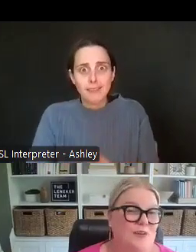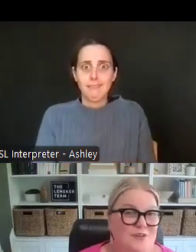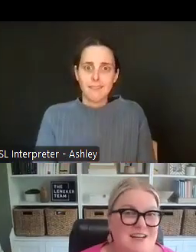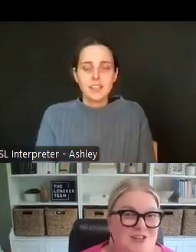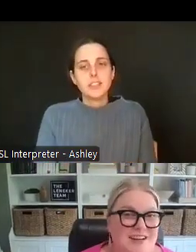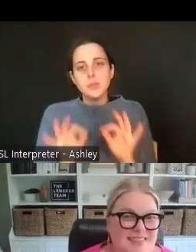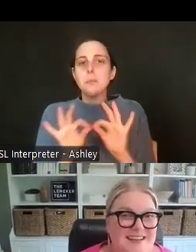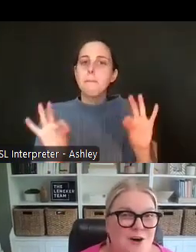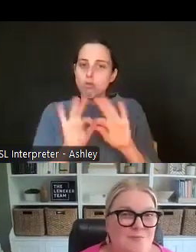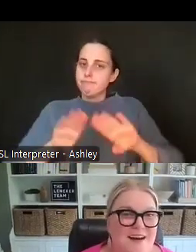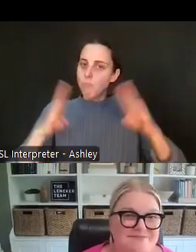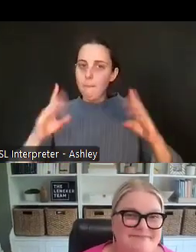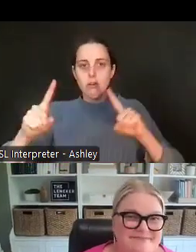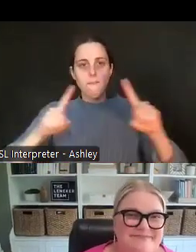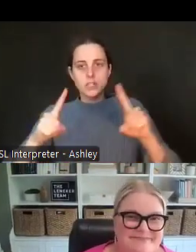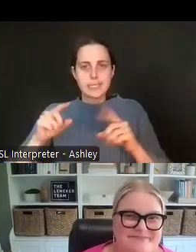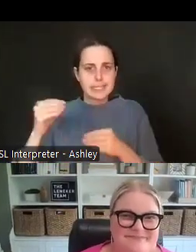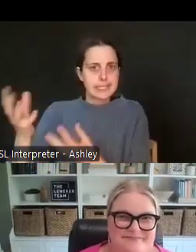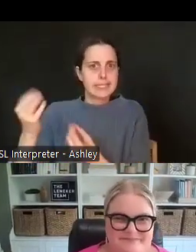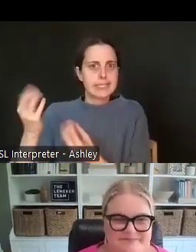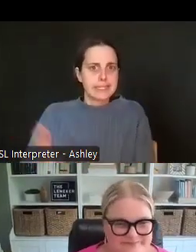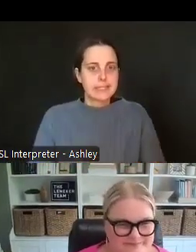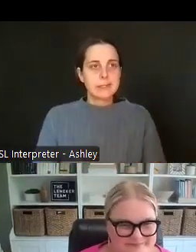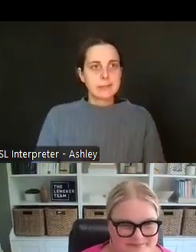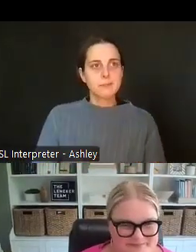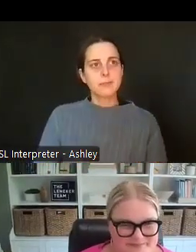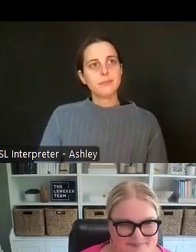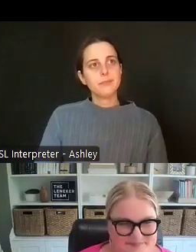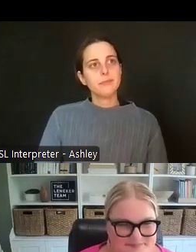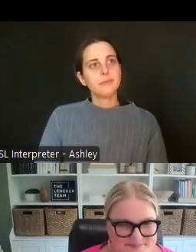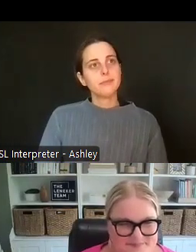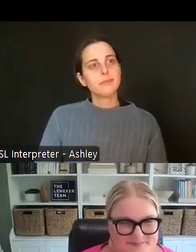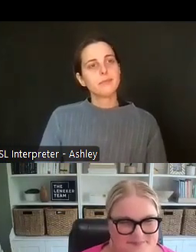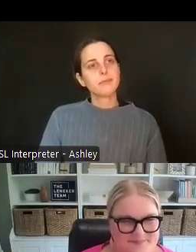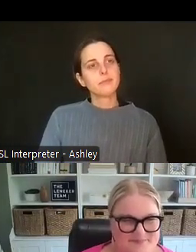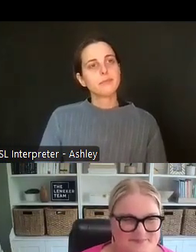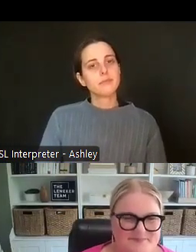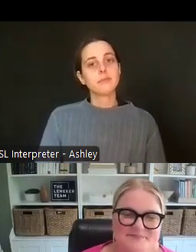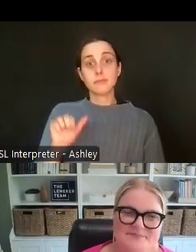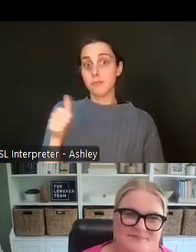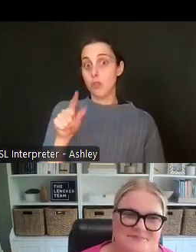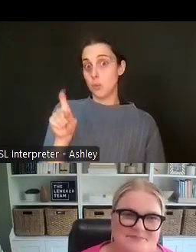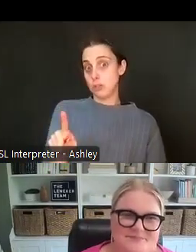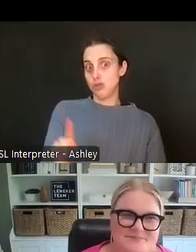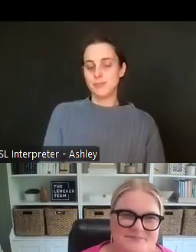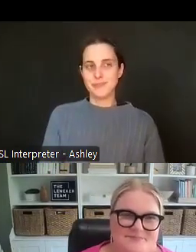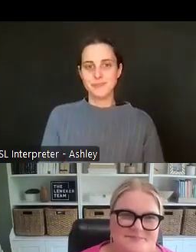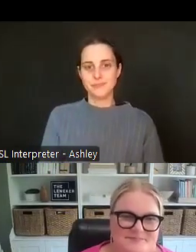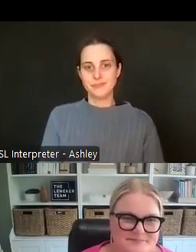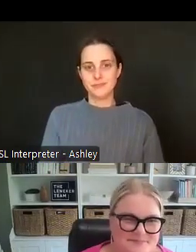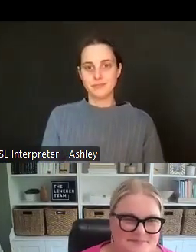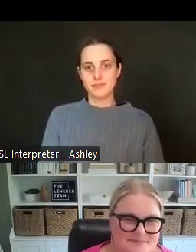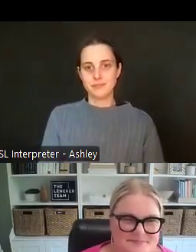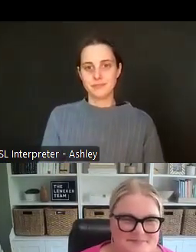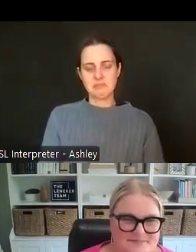open conversation, I think, can help a lot. Absolutely. Thank you. And then the other question, this is a good